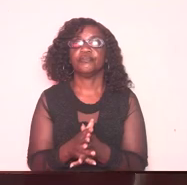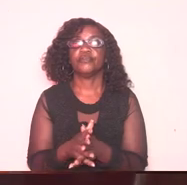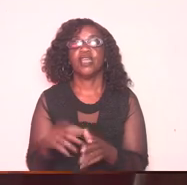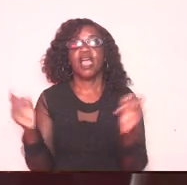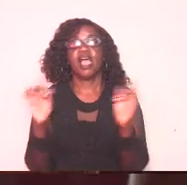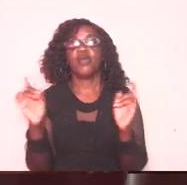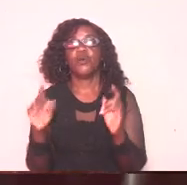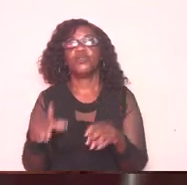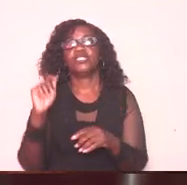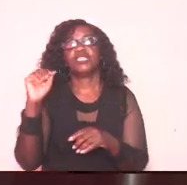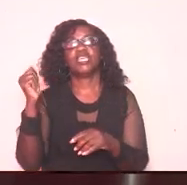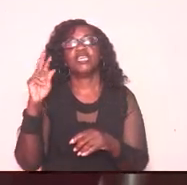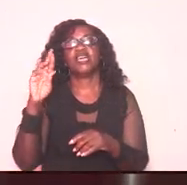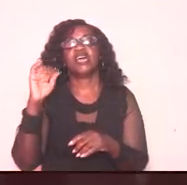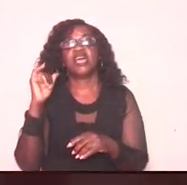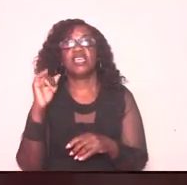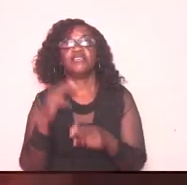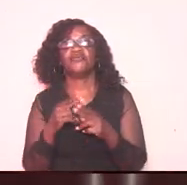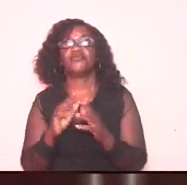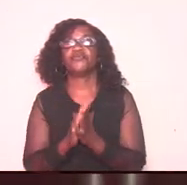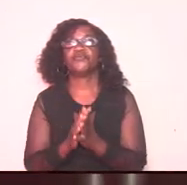Hi, I'm Tari, Great Zimbabwe University.